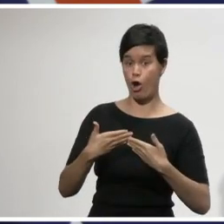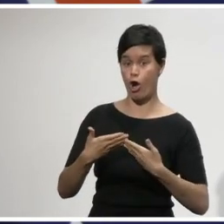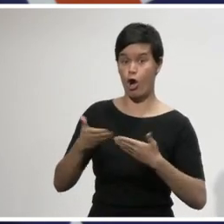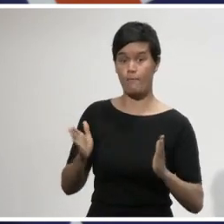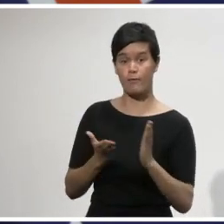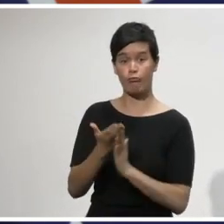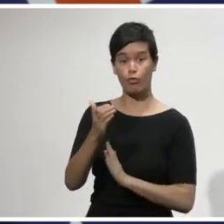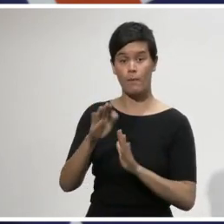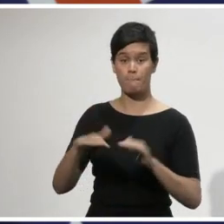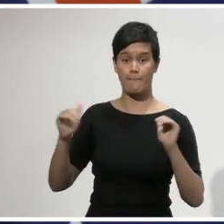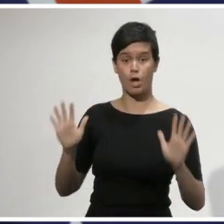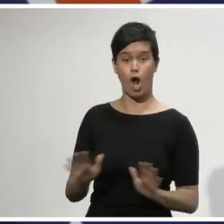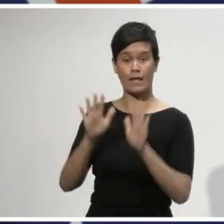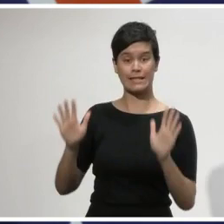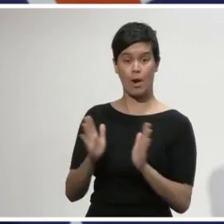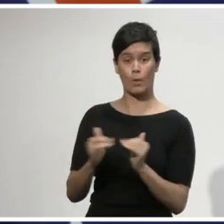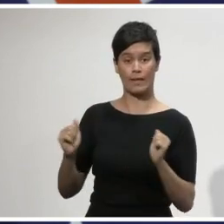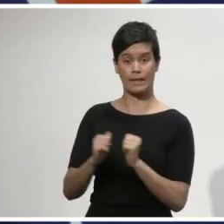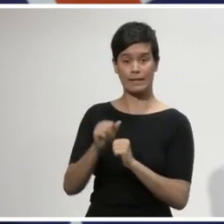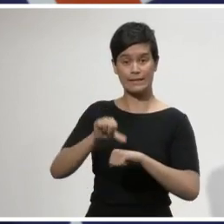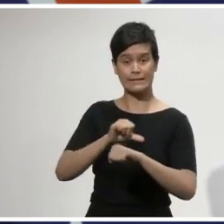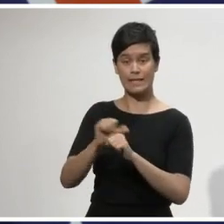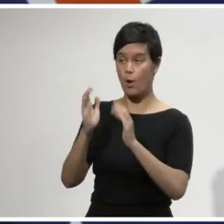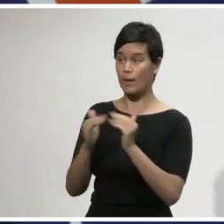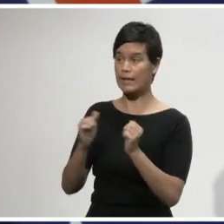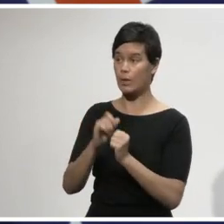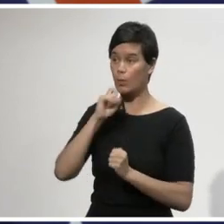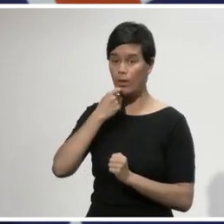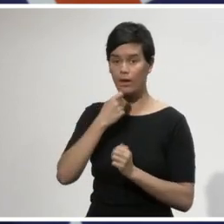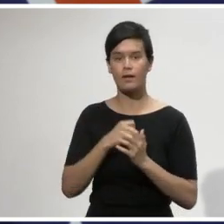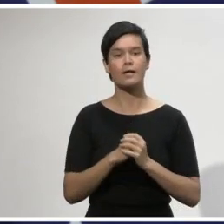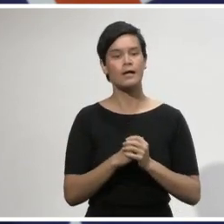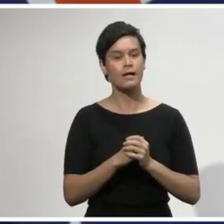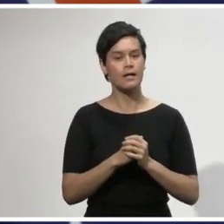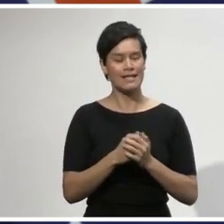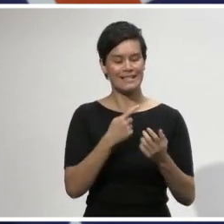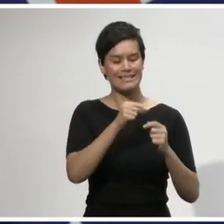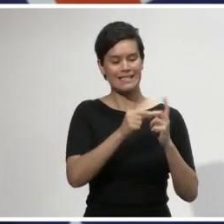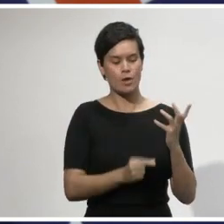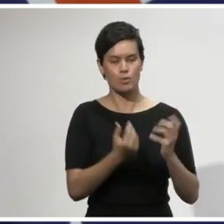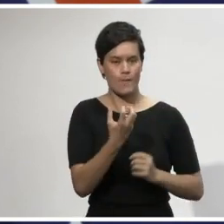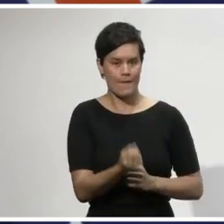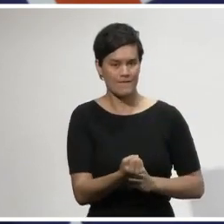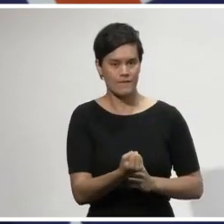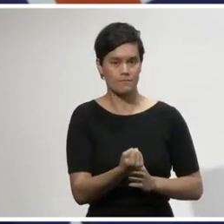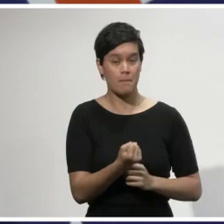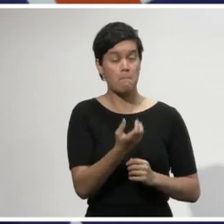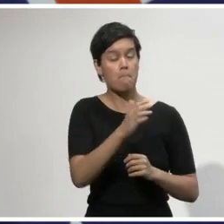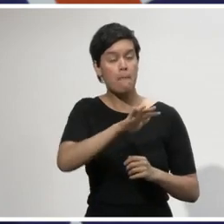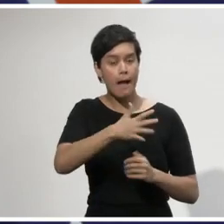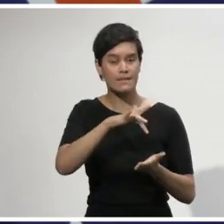close? I don't have the details of the specifics there. It may be that some of those centres are having reduced hours, so